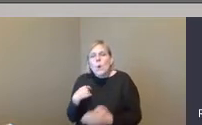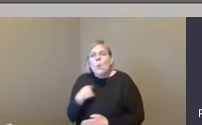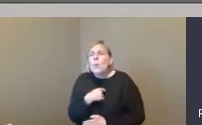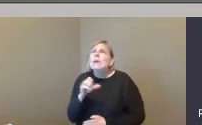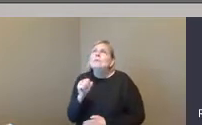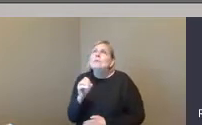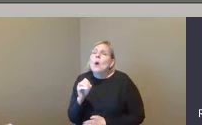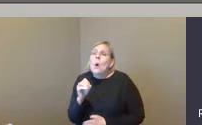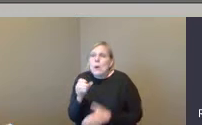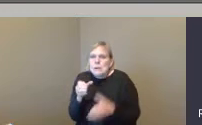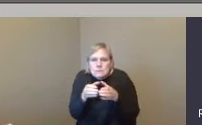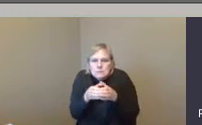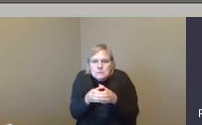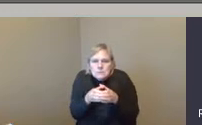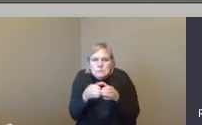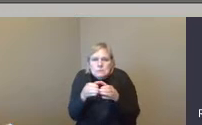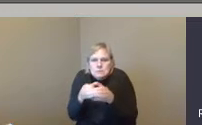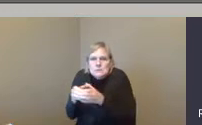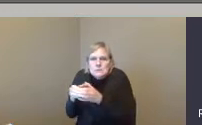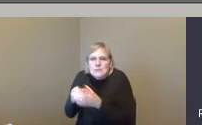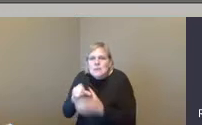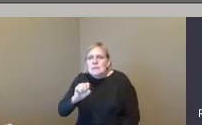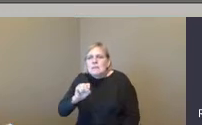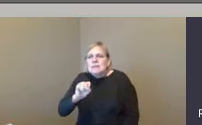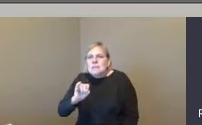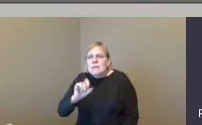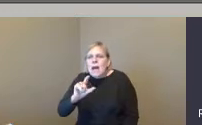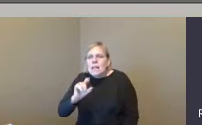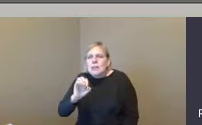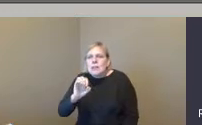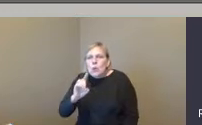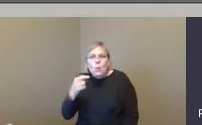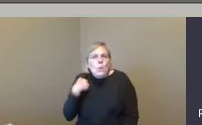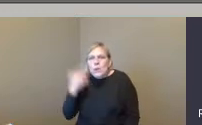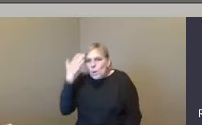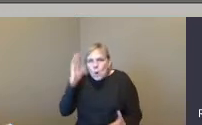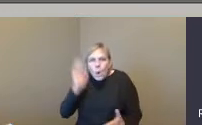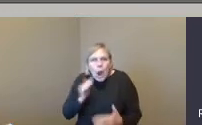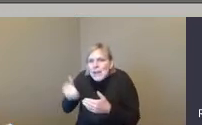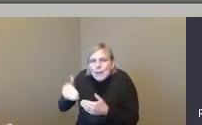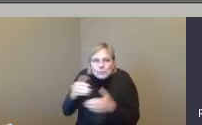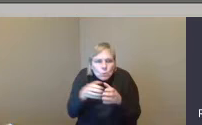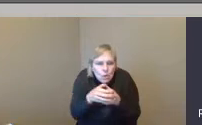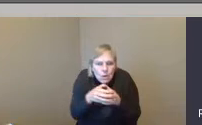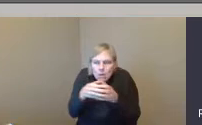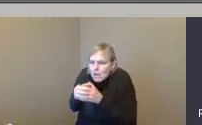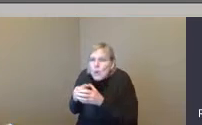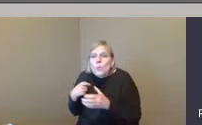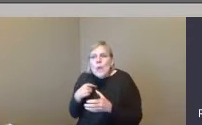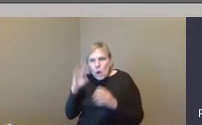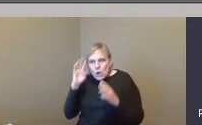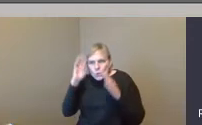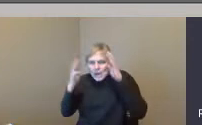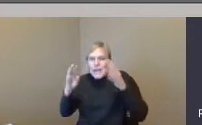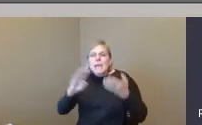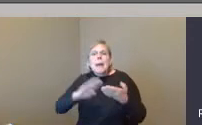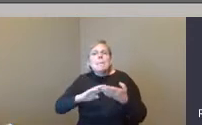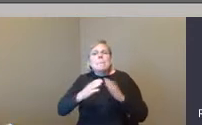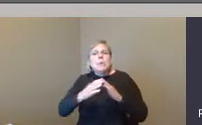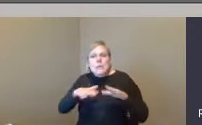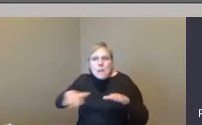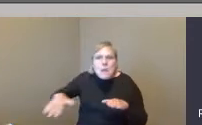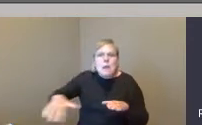so siloed sometimes. We don't even know our neighbors sometimes. And so really creating a